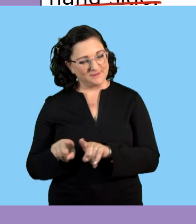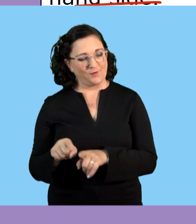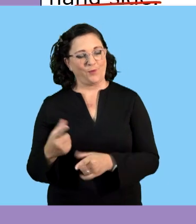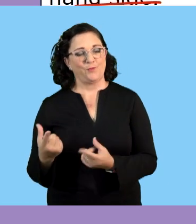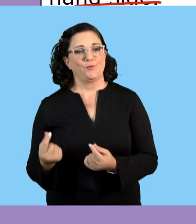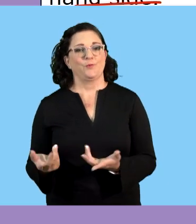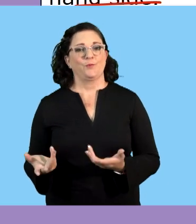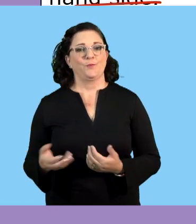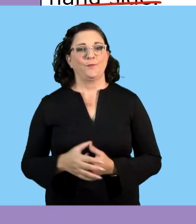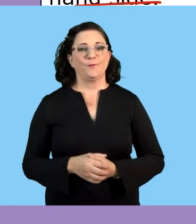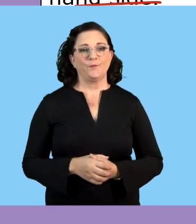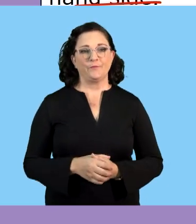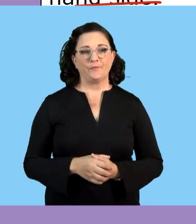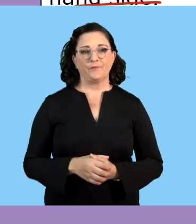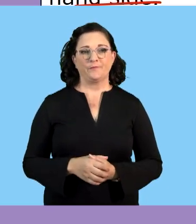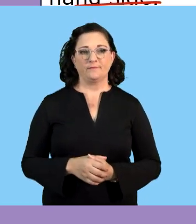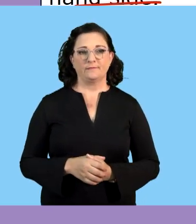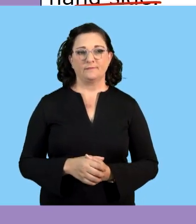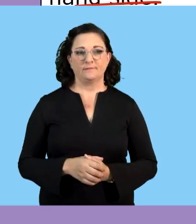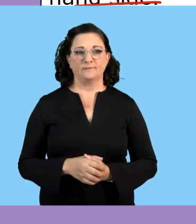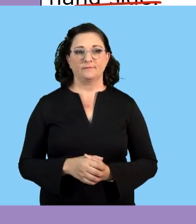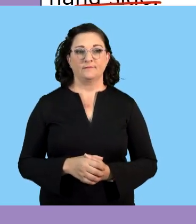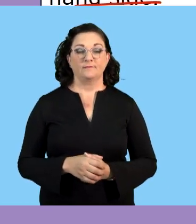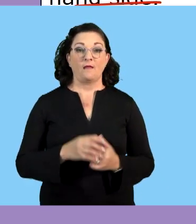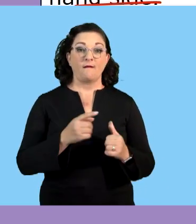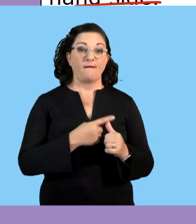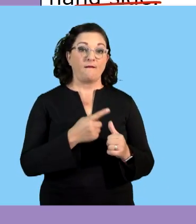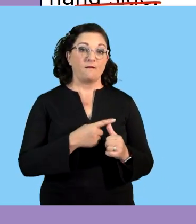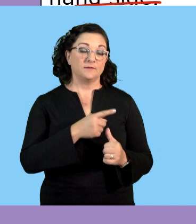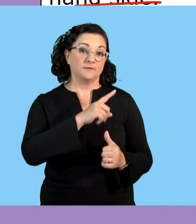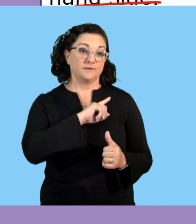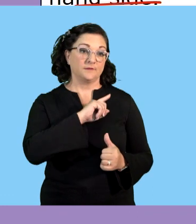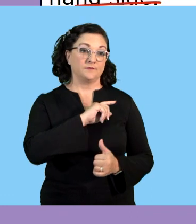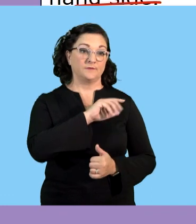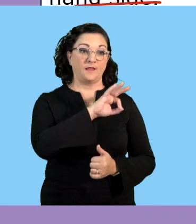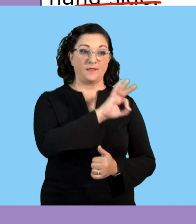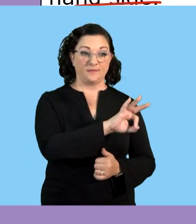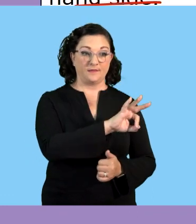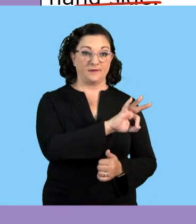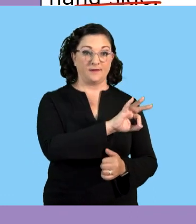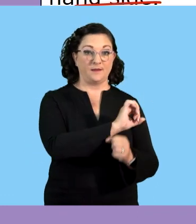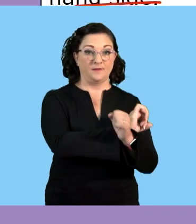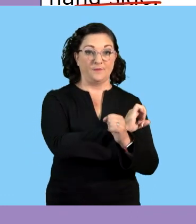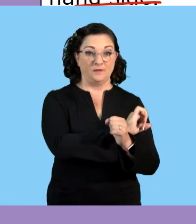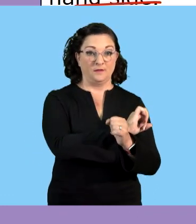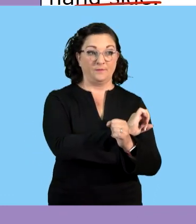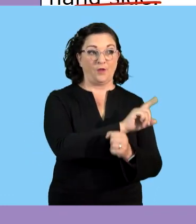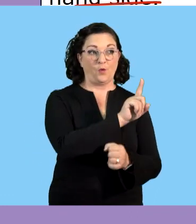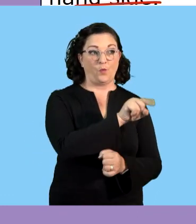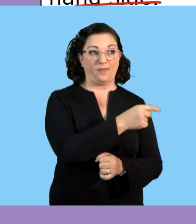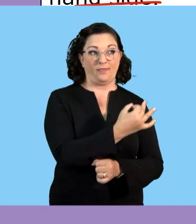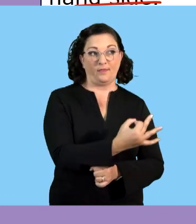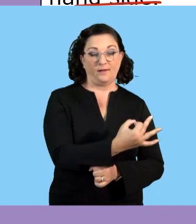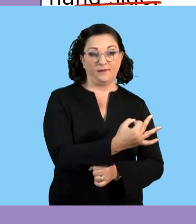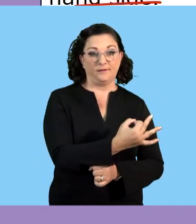go and do on the other side of the equal sign. Now, if we say there 3 multiplied by